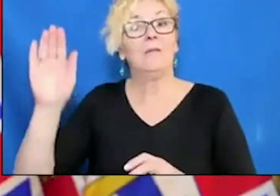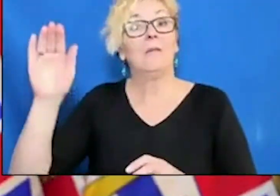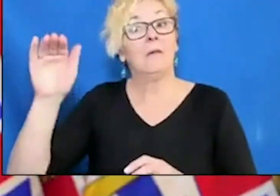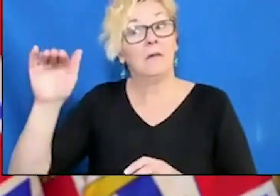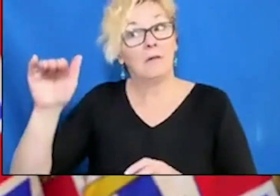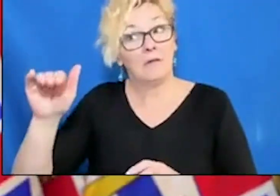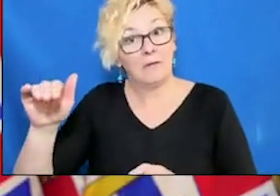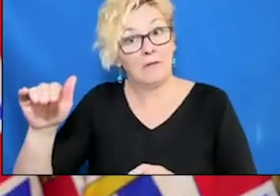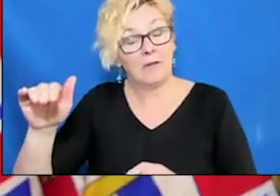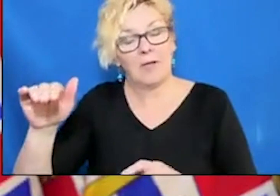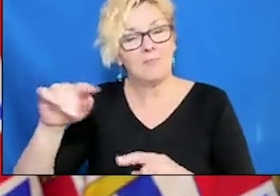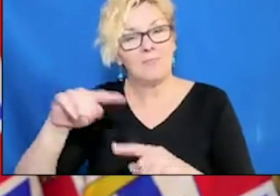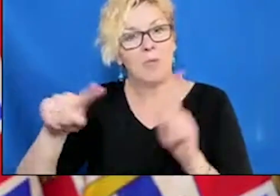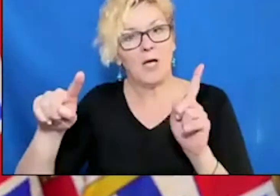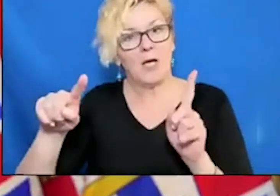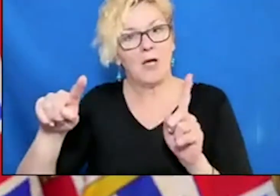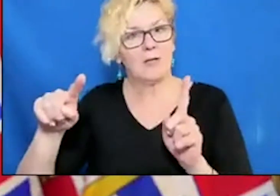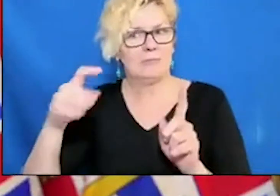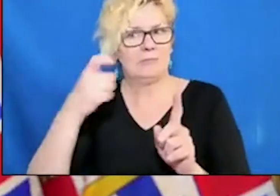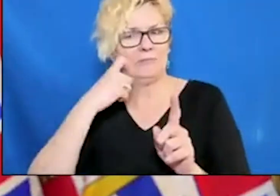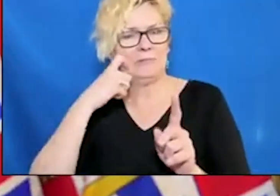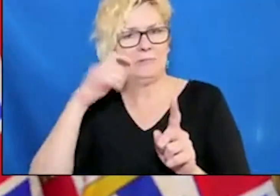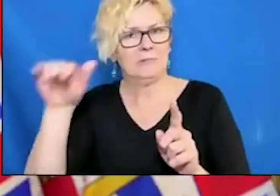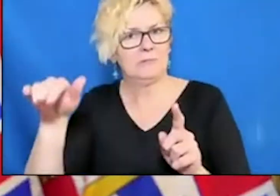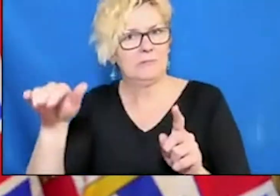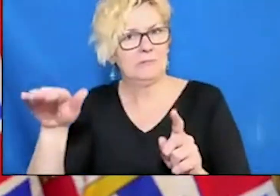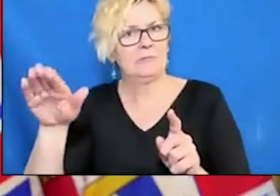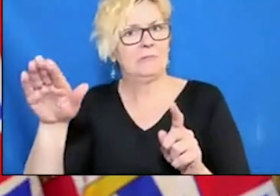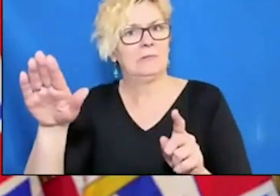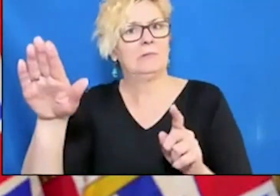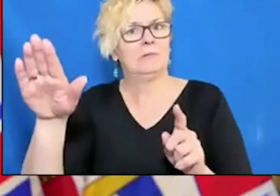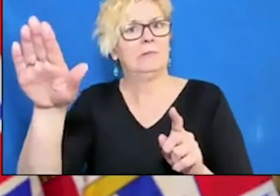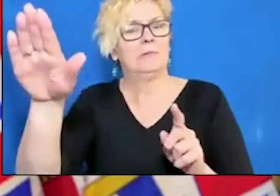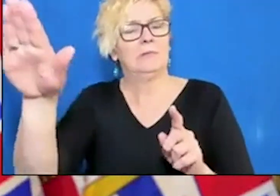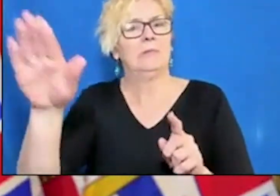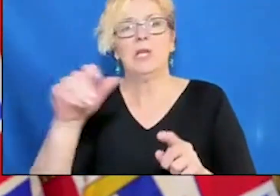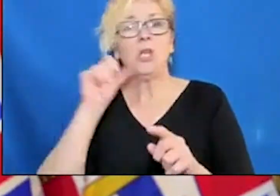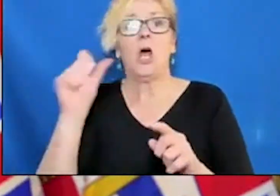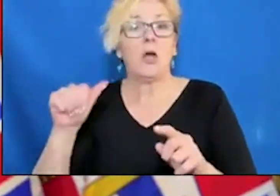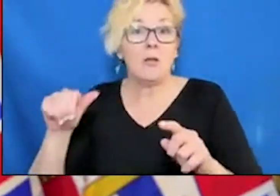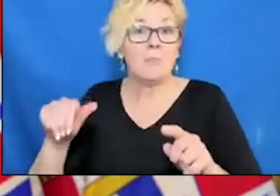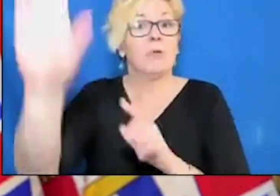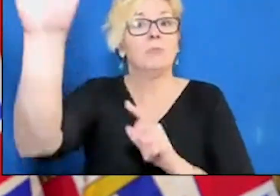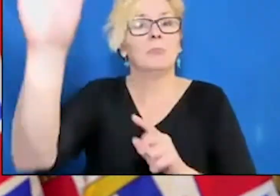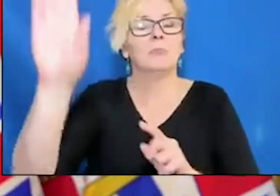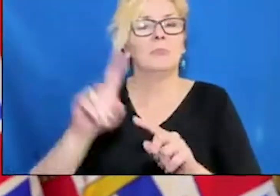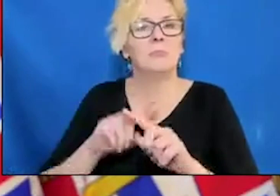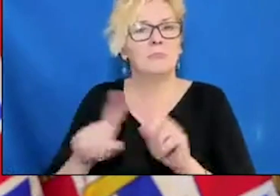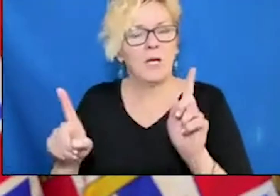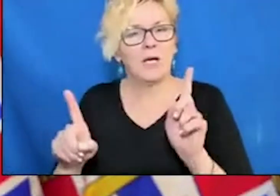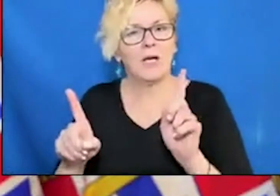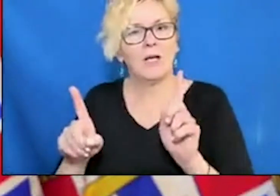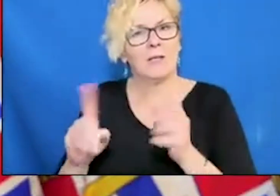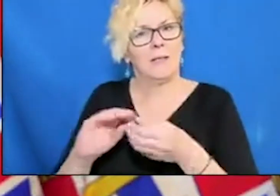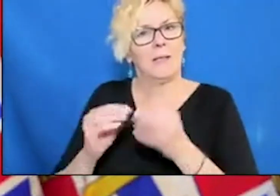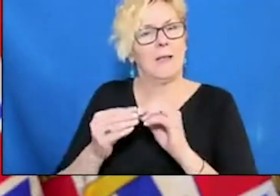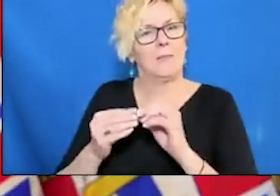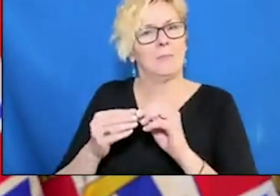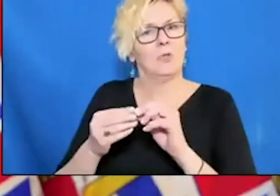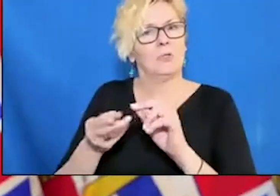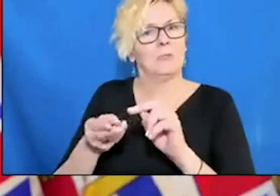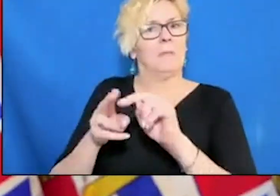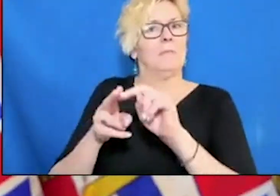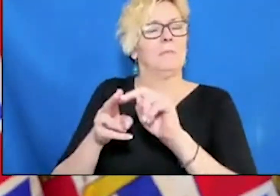happening as best we can with the vaccines that we have available. And this is where having this influx